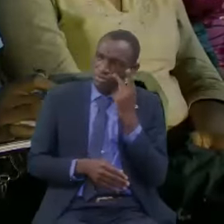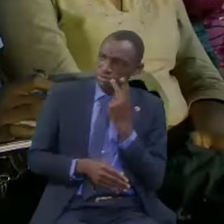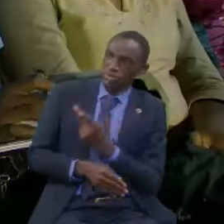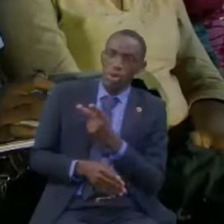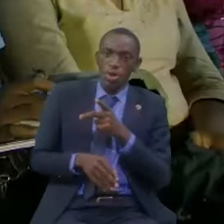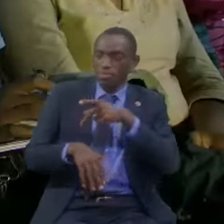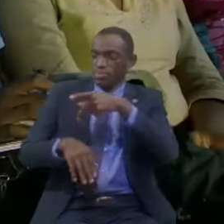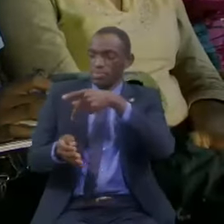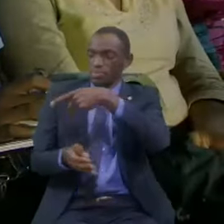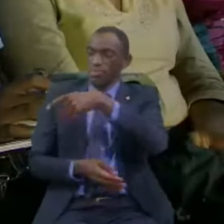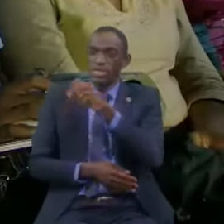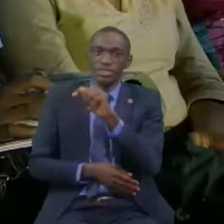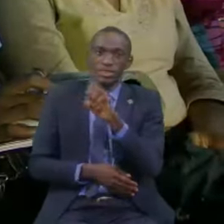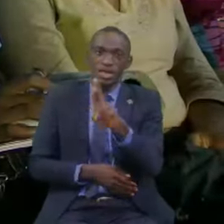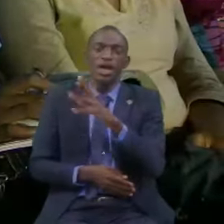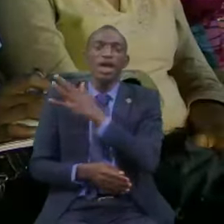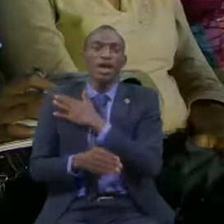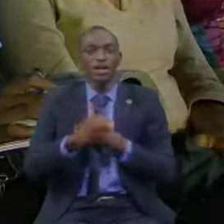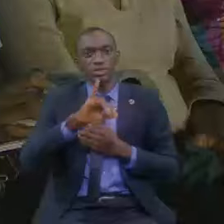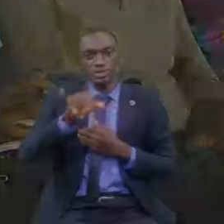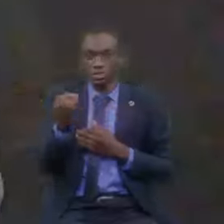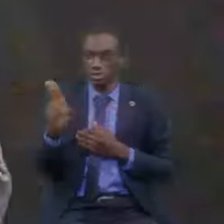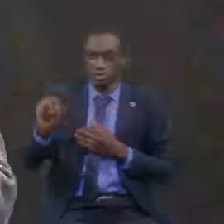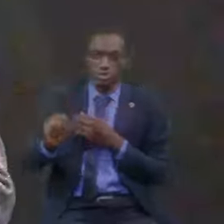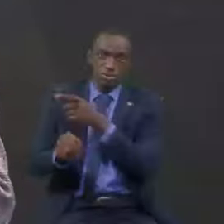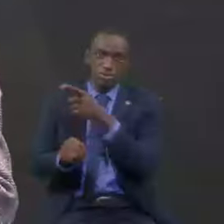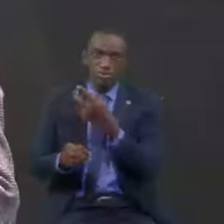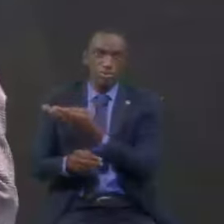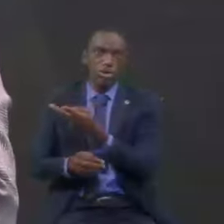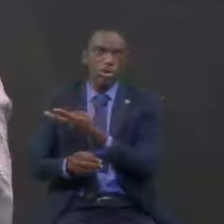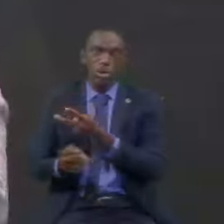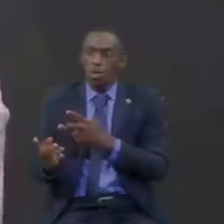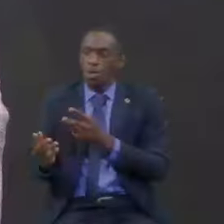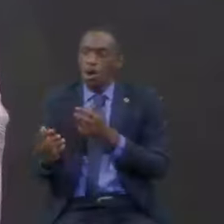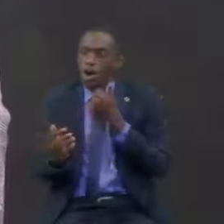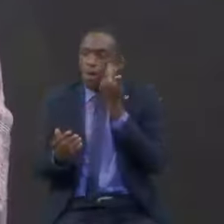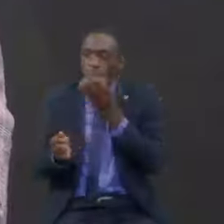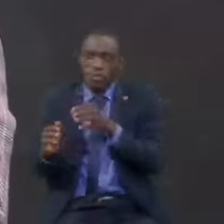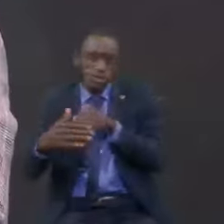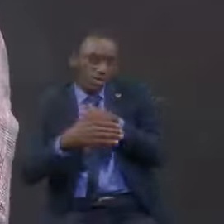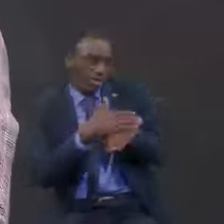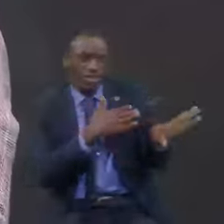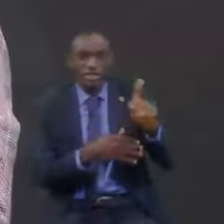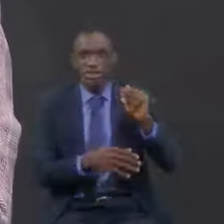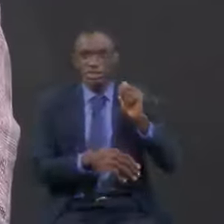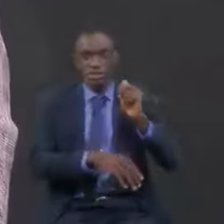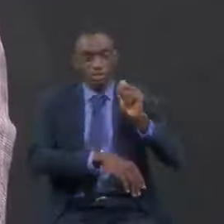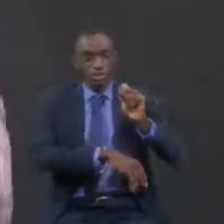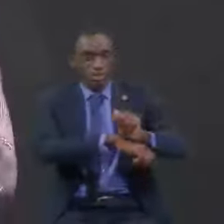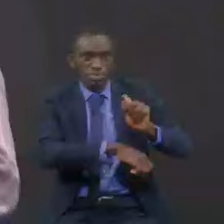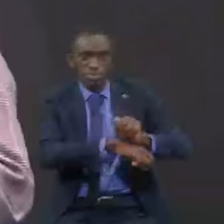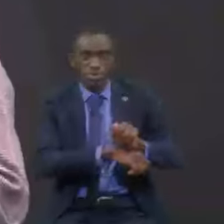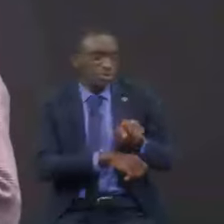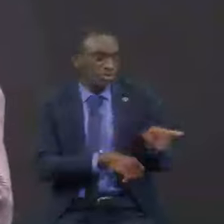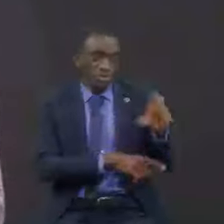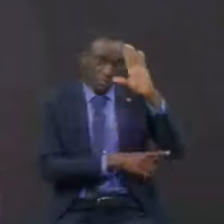to go into the temple, asked an alms. Verse 4.